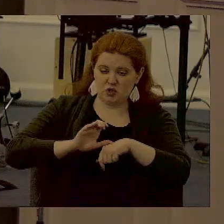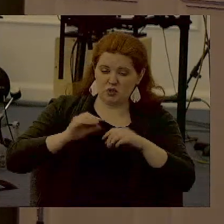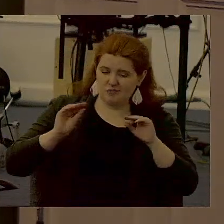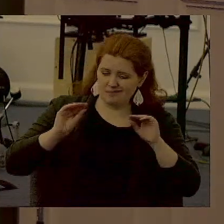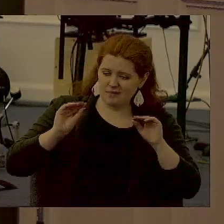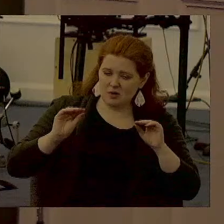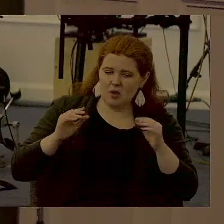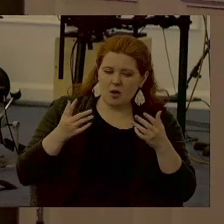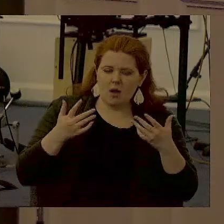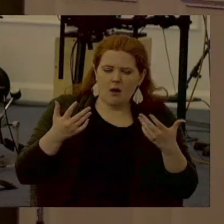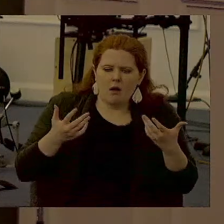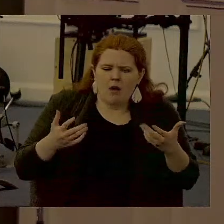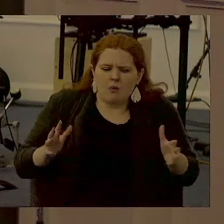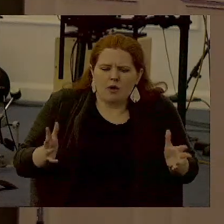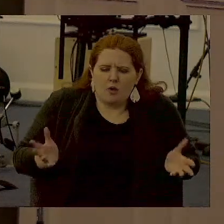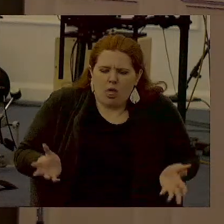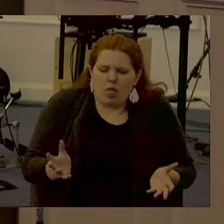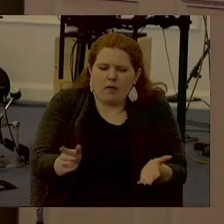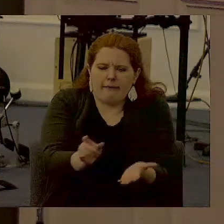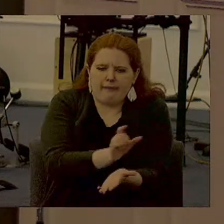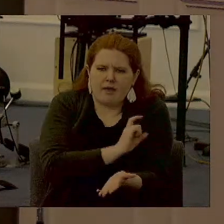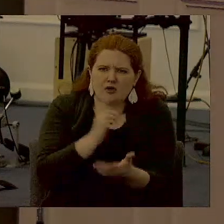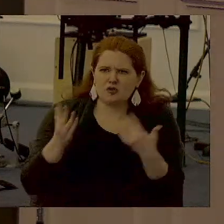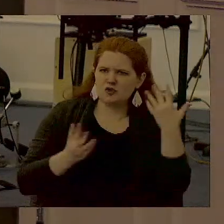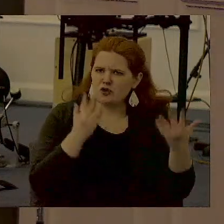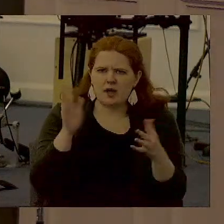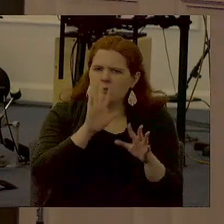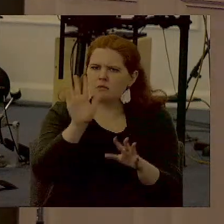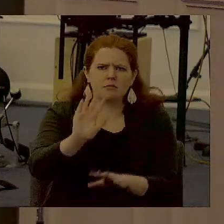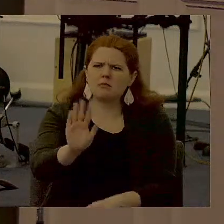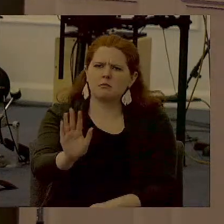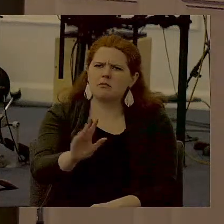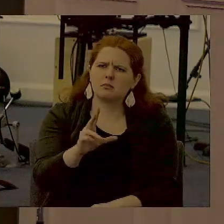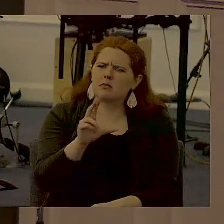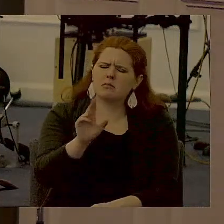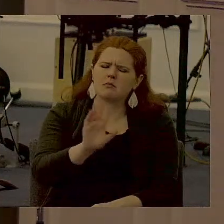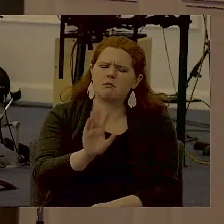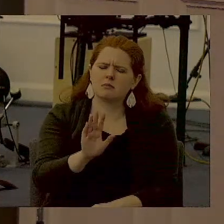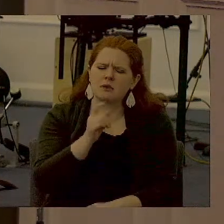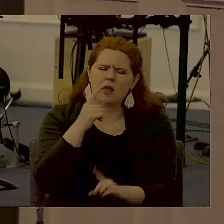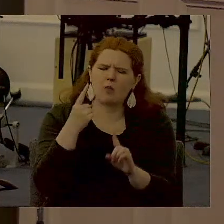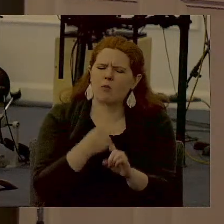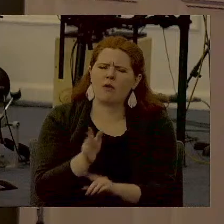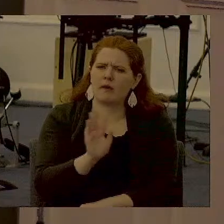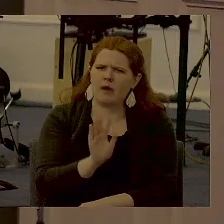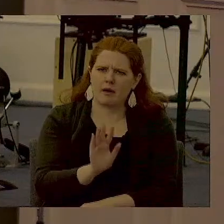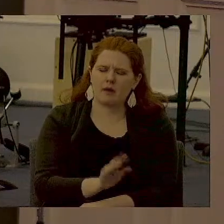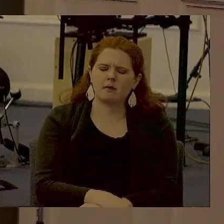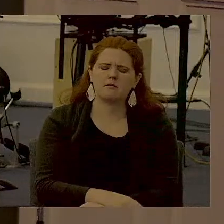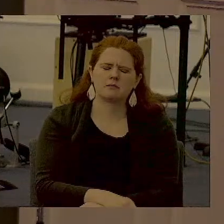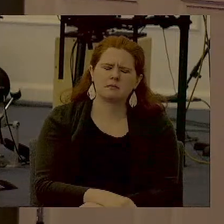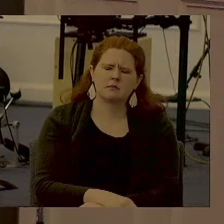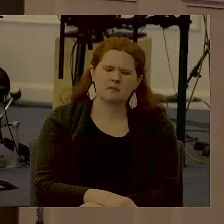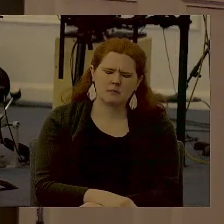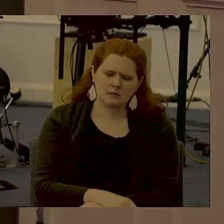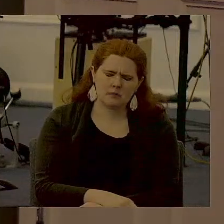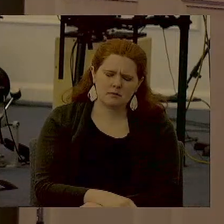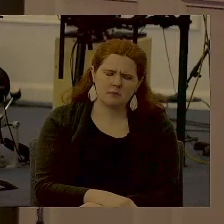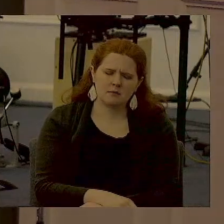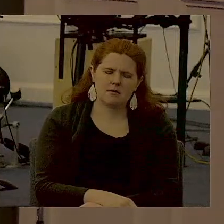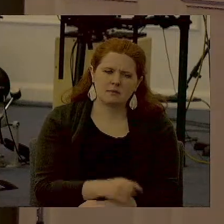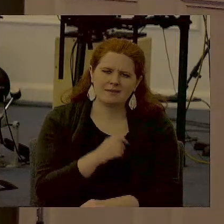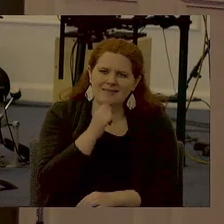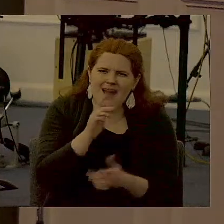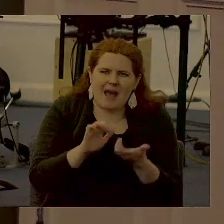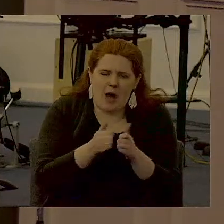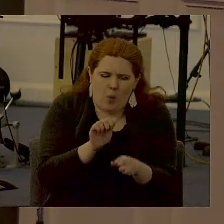driven by guilt or shame. That's just not why we're here. That's not how we